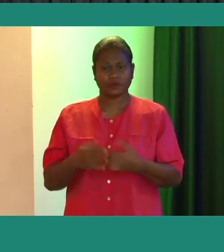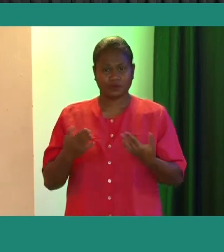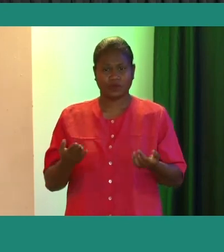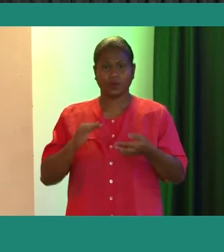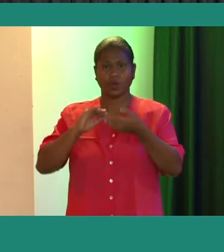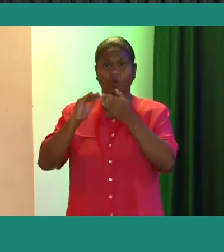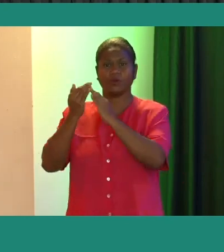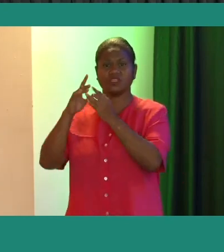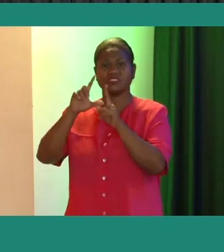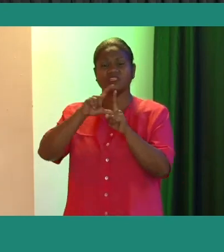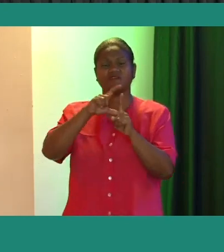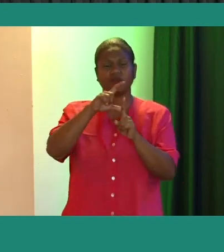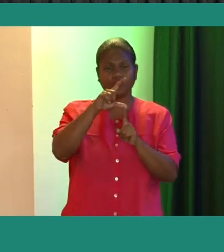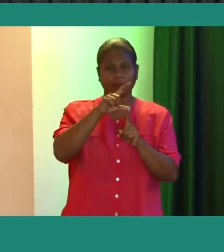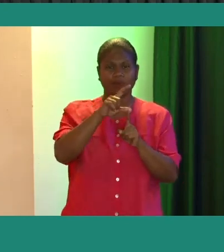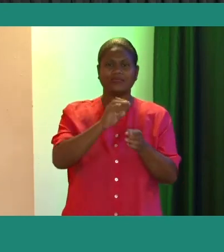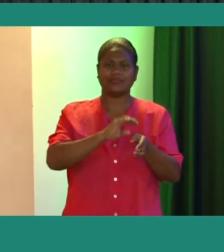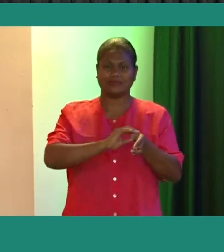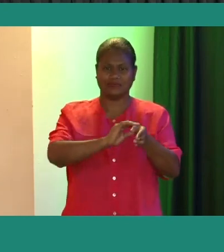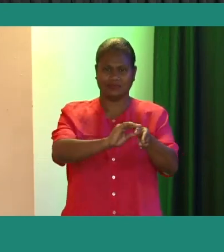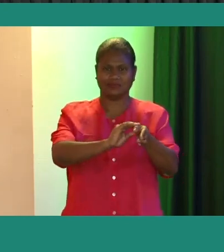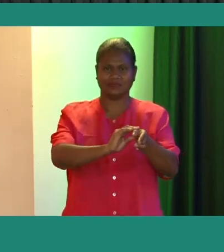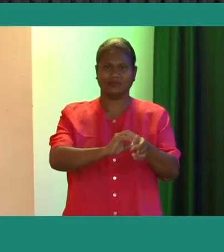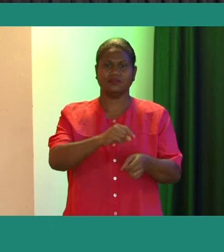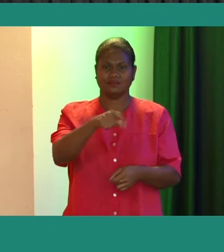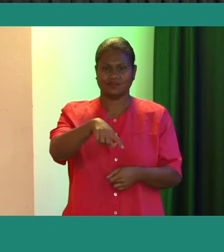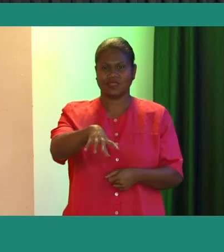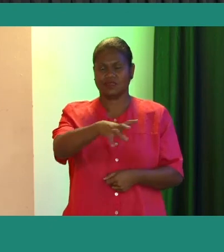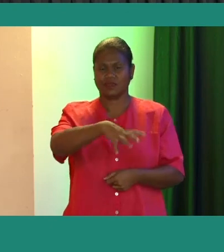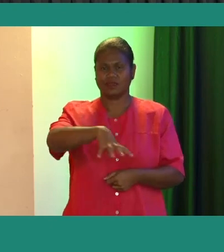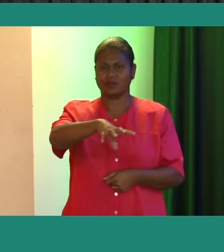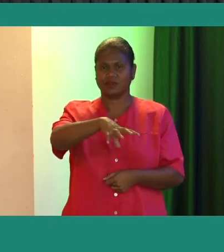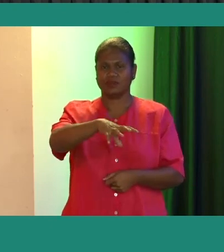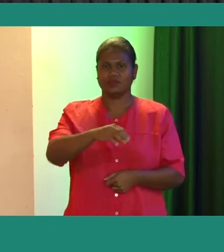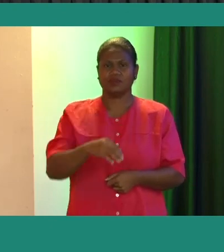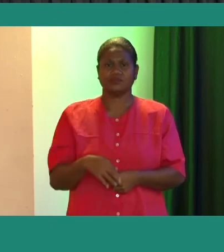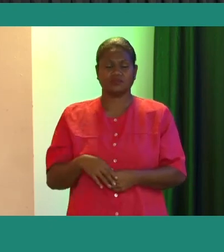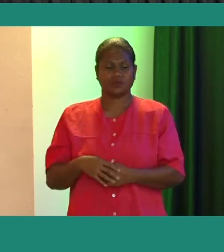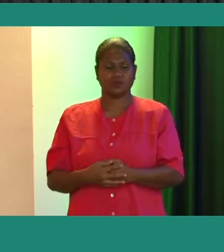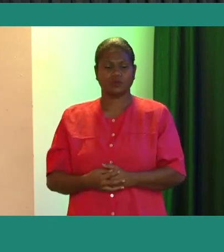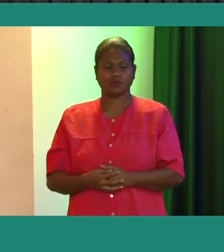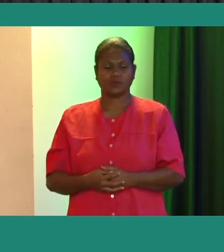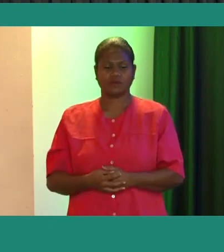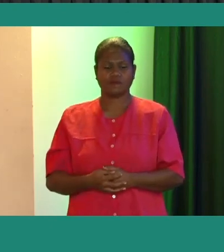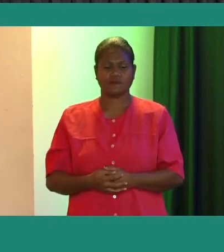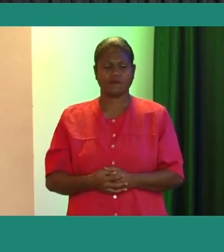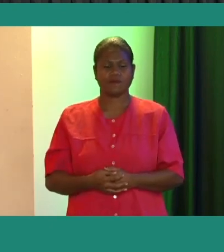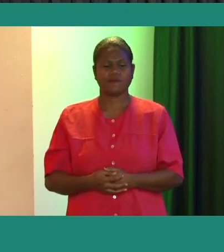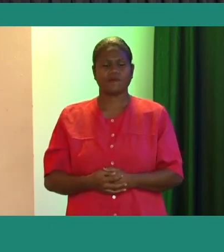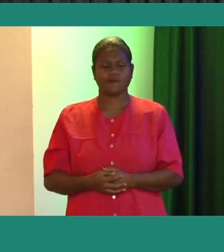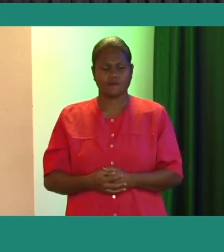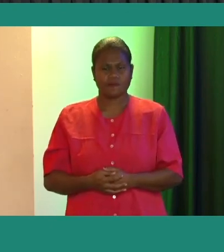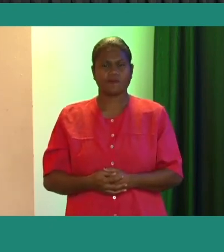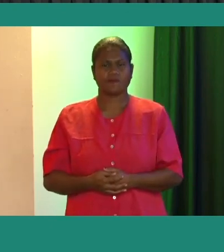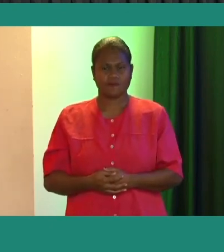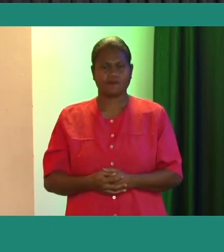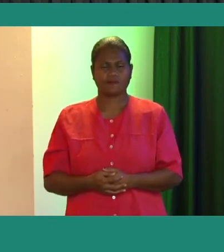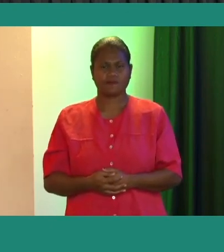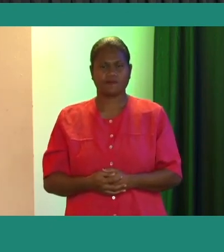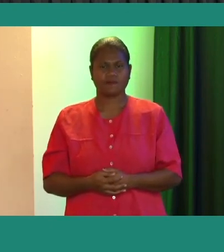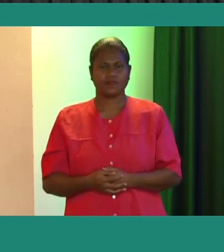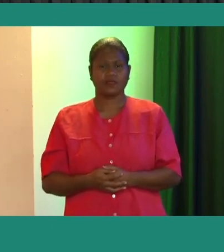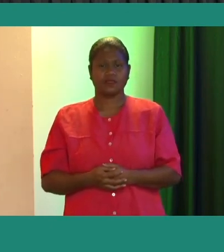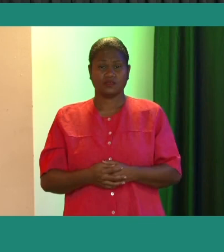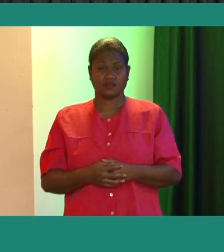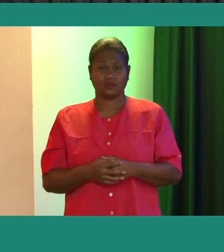in. We are part of the disability board, or the committee that is